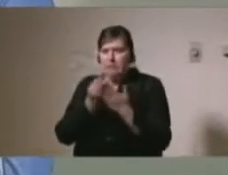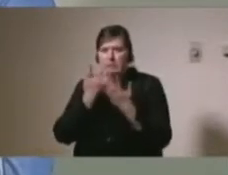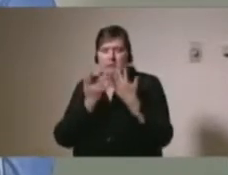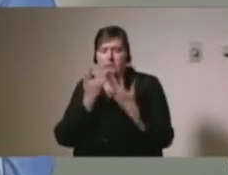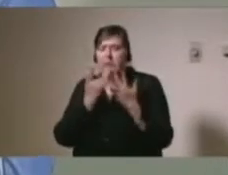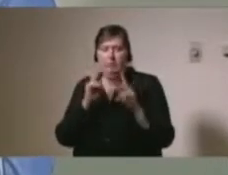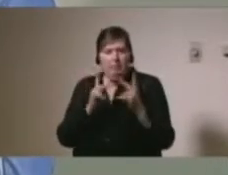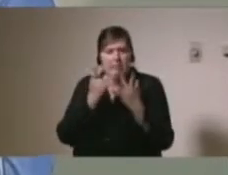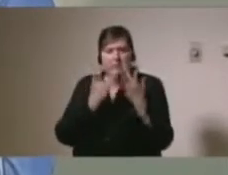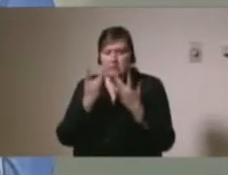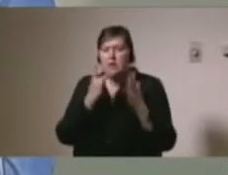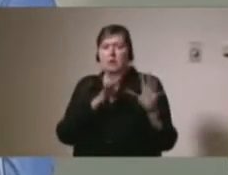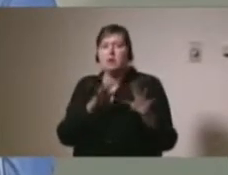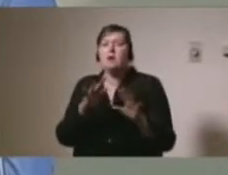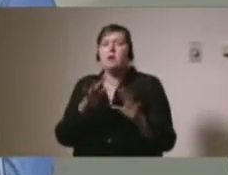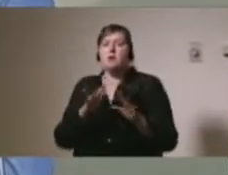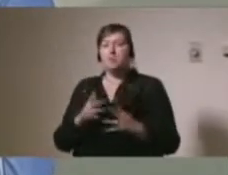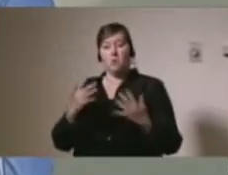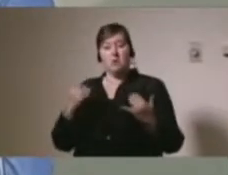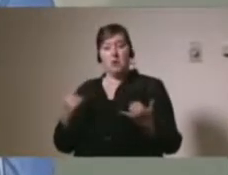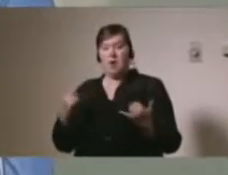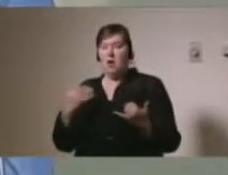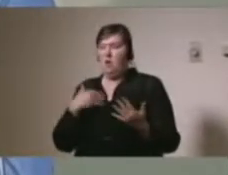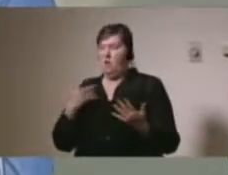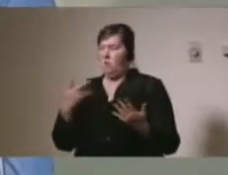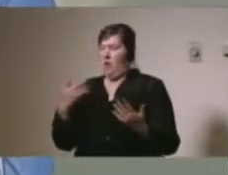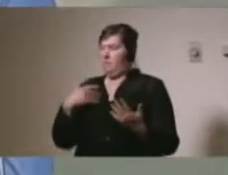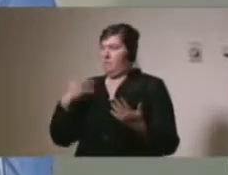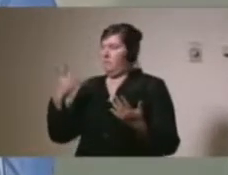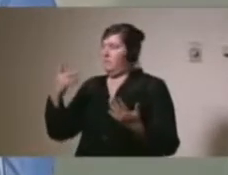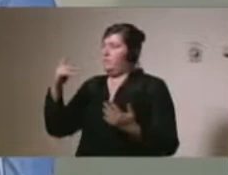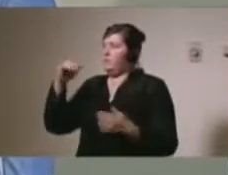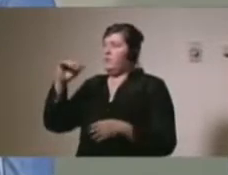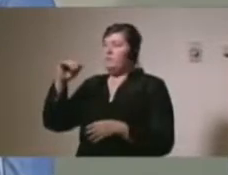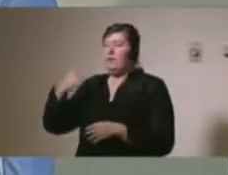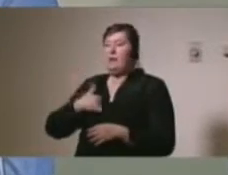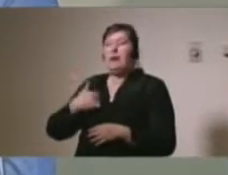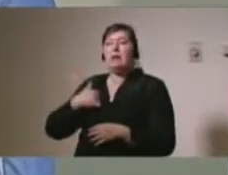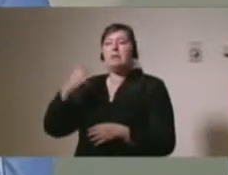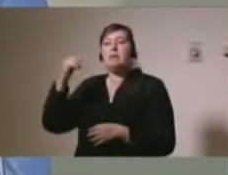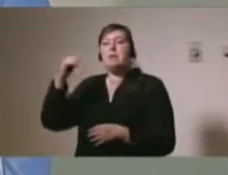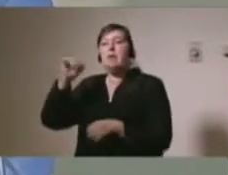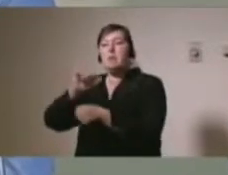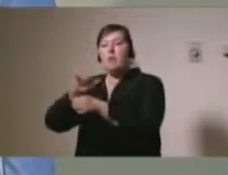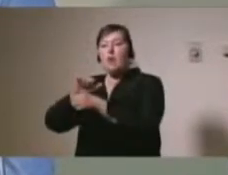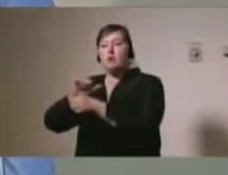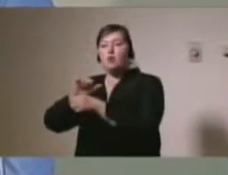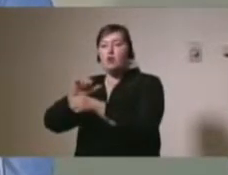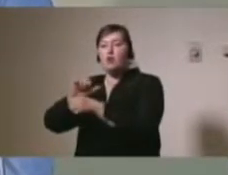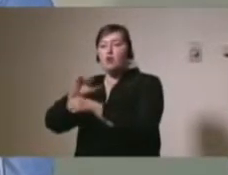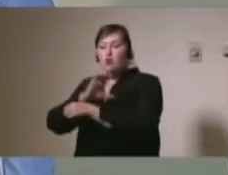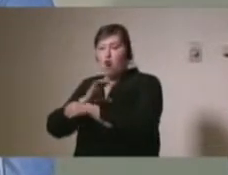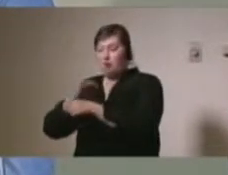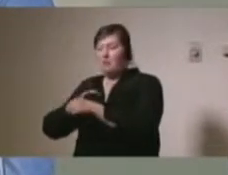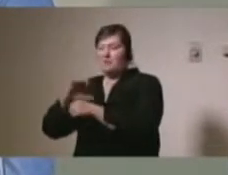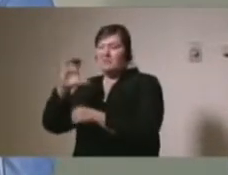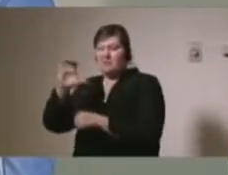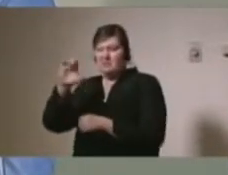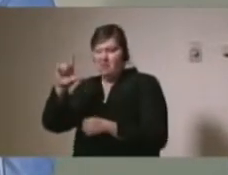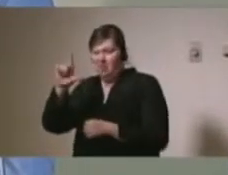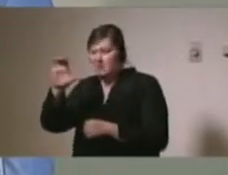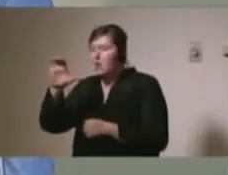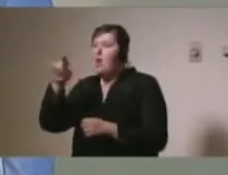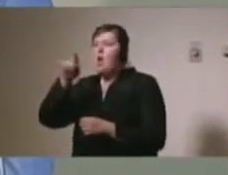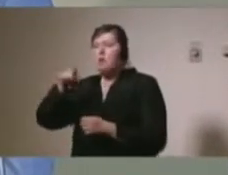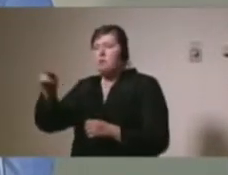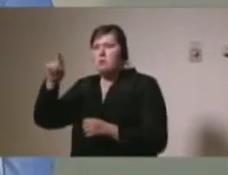do we listen? Today there's debates going on in this Canadian Labour Congress about what role that labor plays. And I think it really is